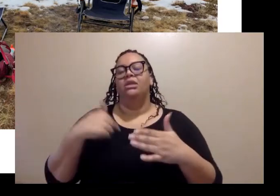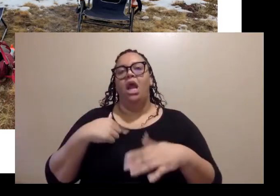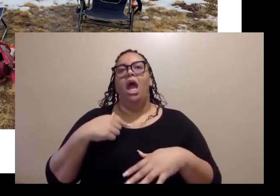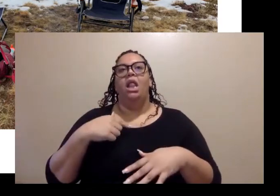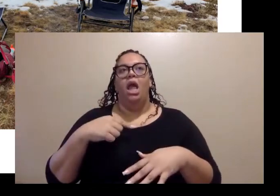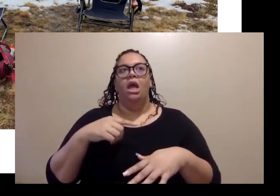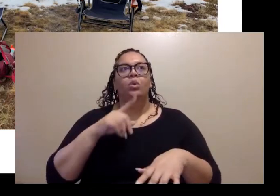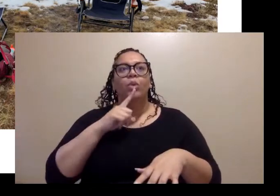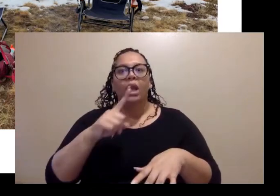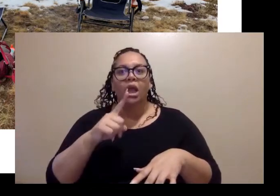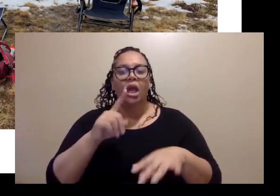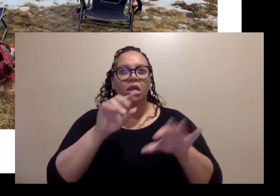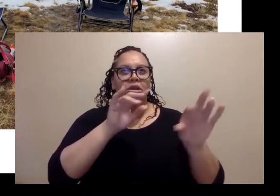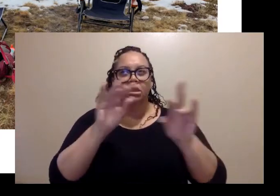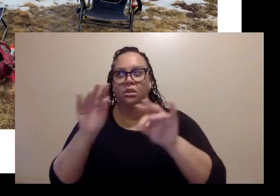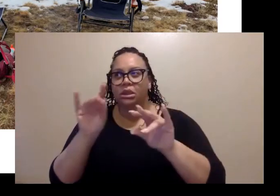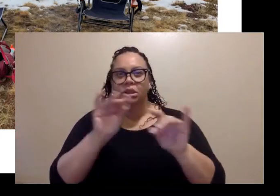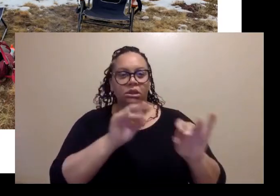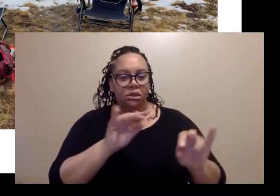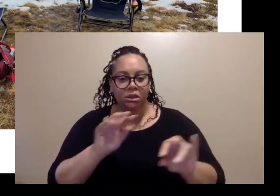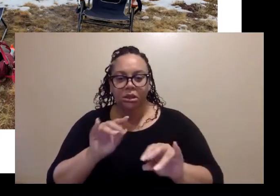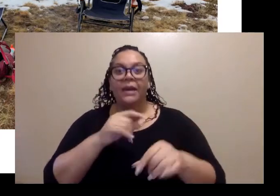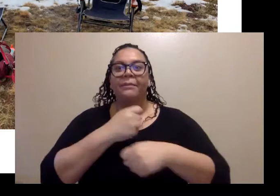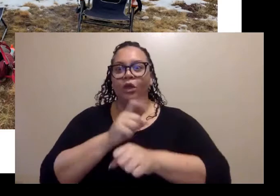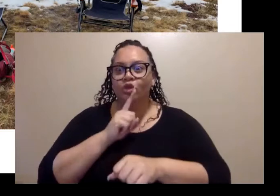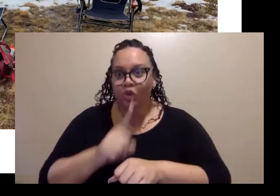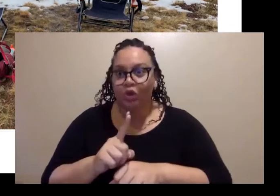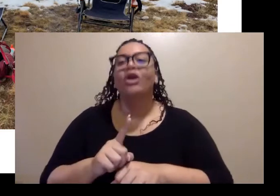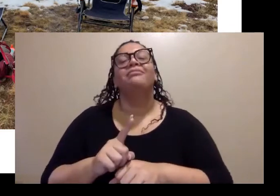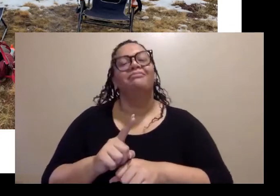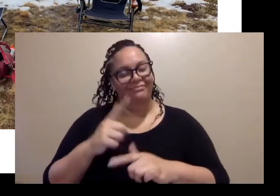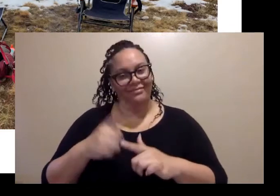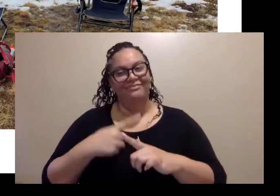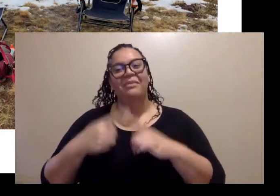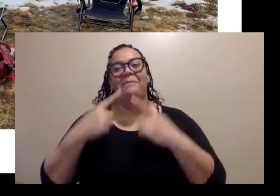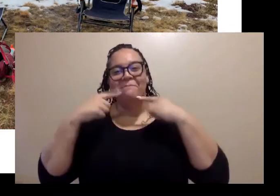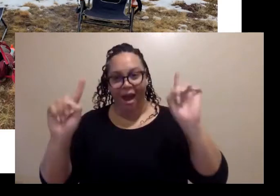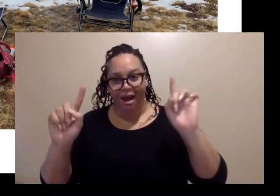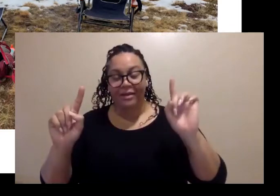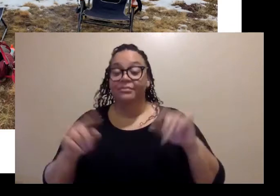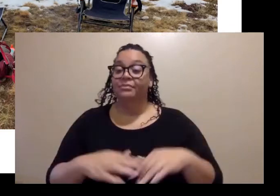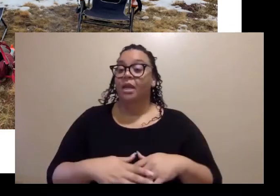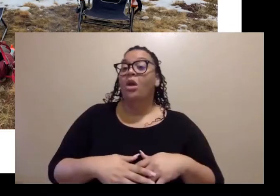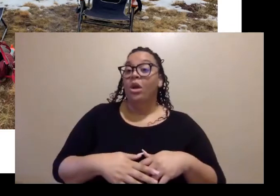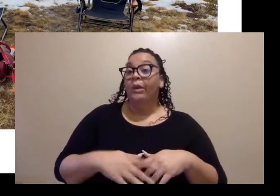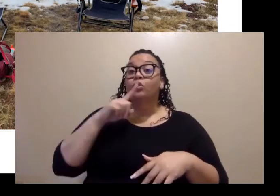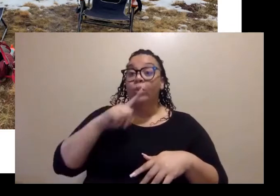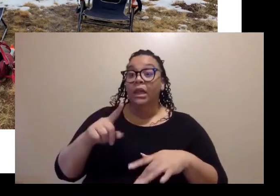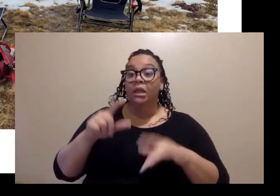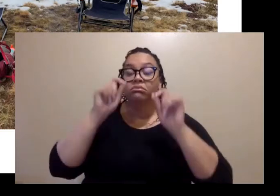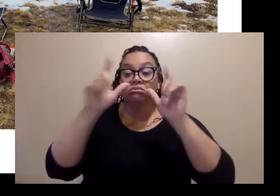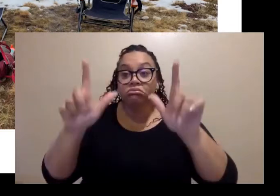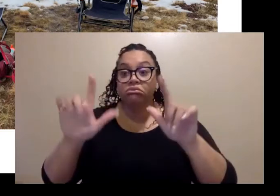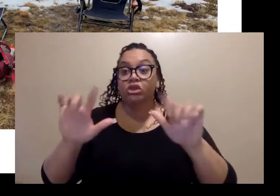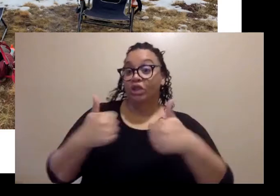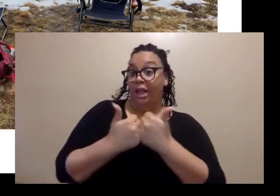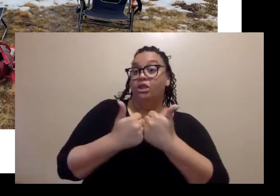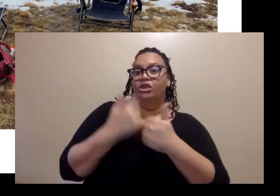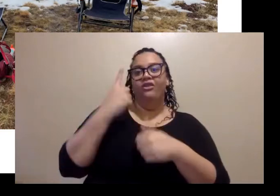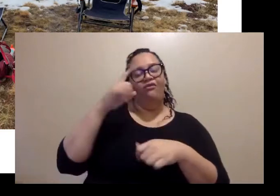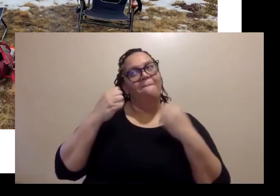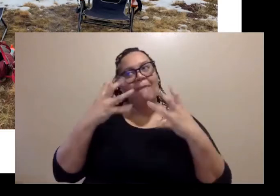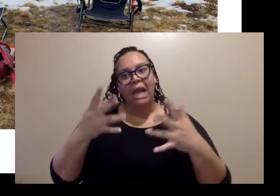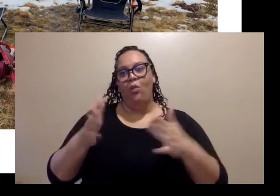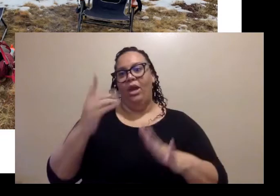It was an amazing opportunity for me in a lot of ways. And it was also a challenging and eye-opening opportunity for me in a lot of ways as